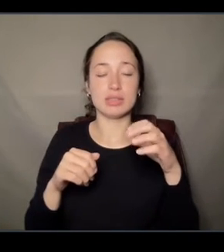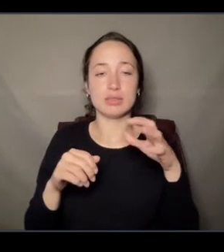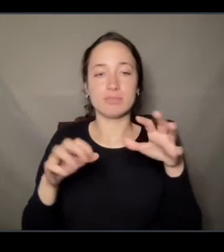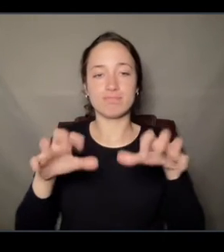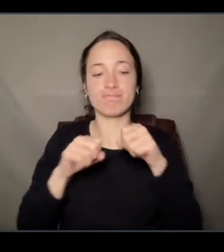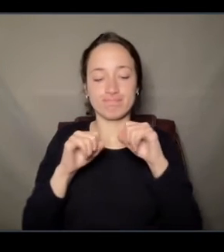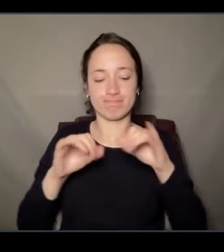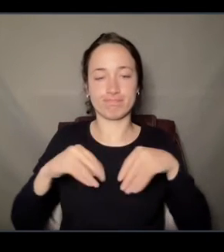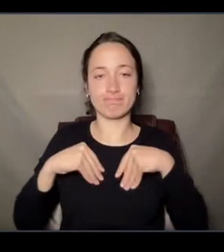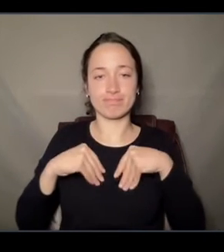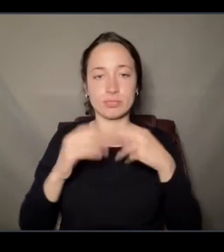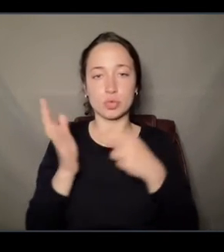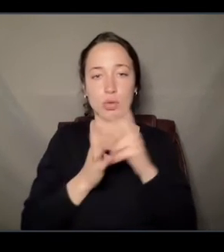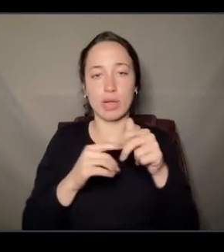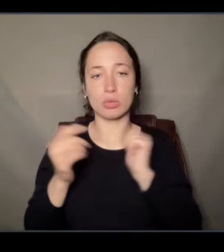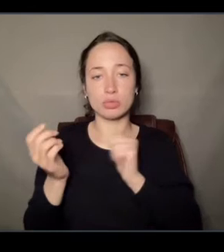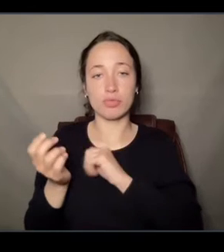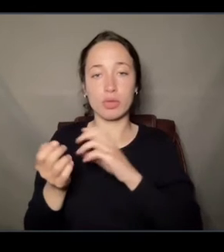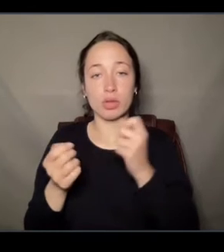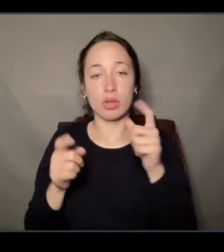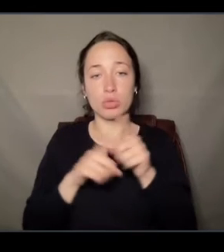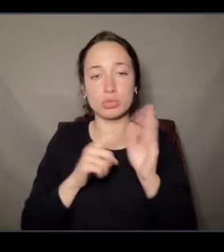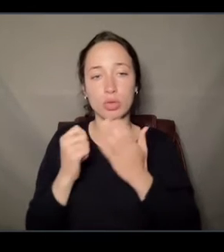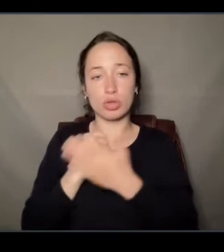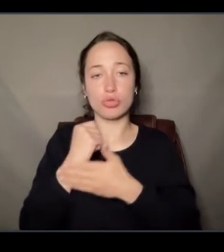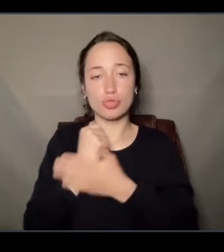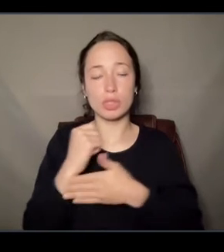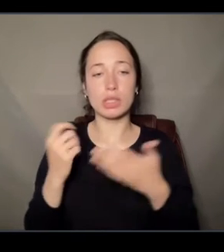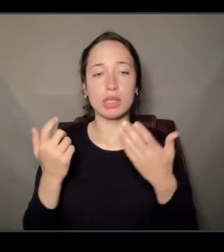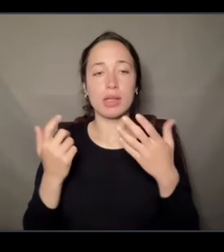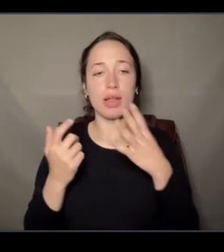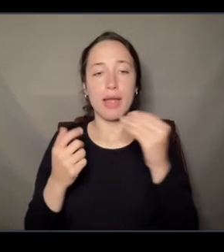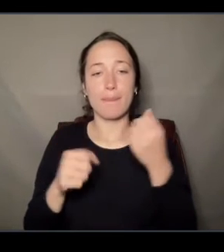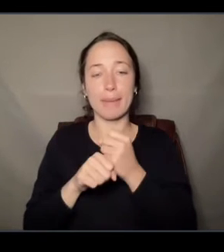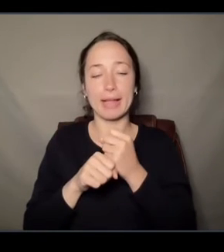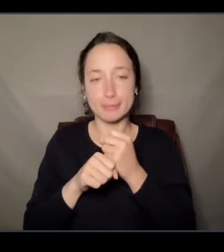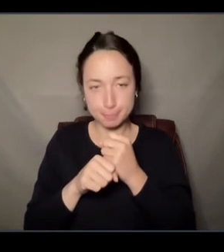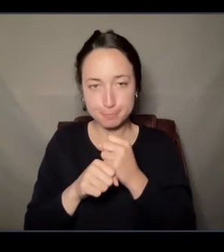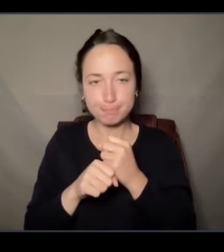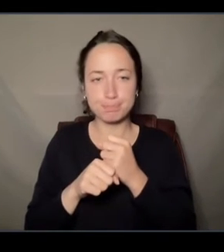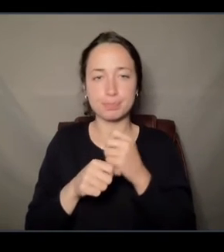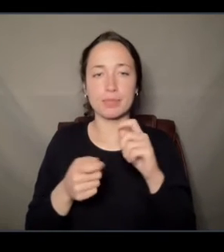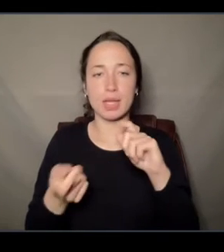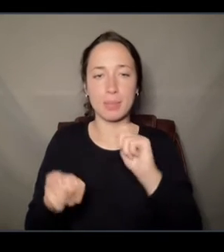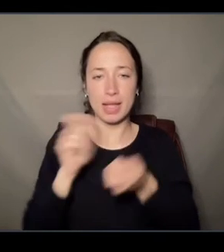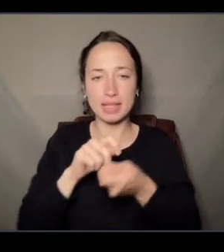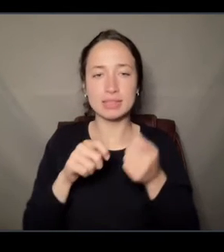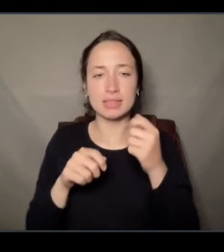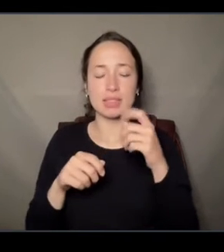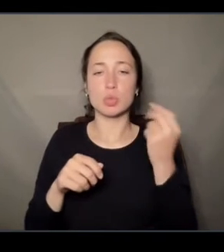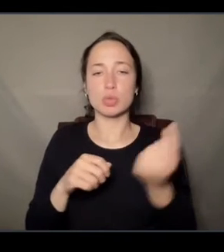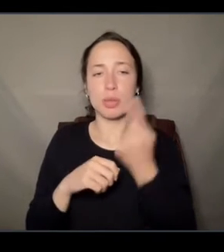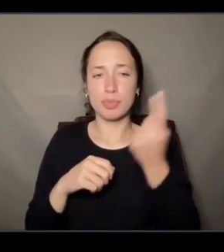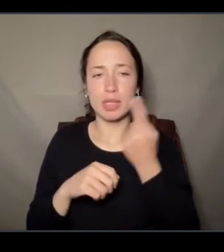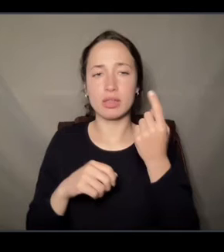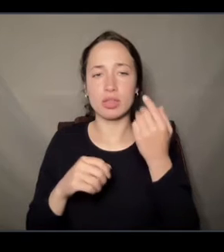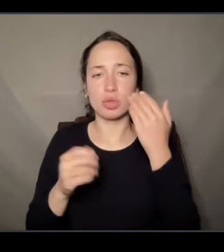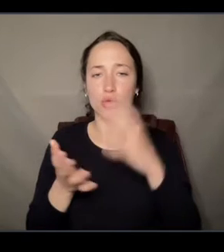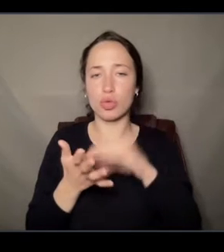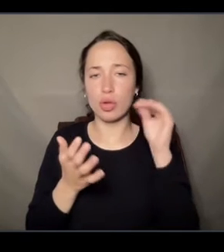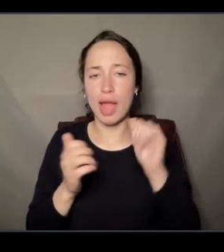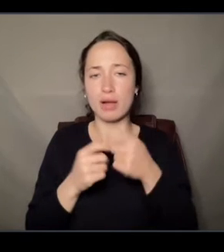the truths about ourselves, but also our country, and, you know, make amends, do something with it, learn how